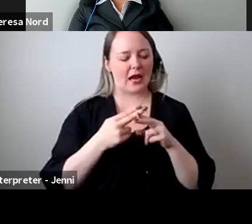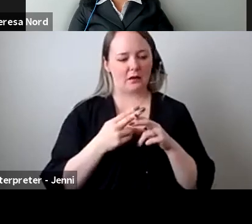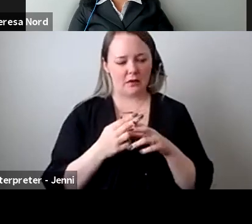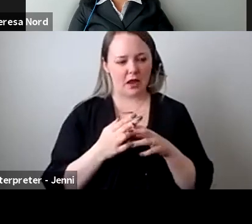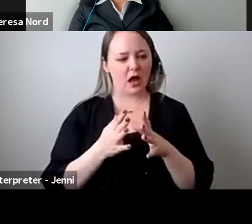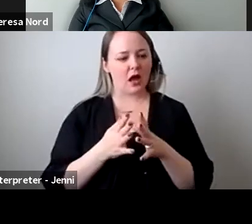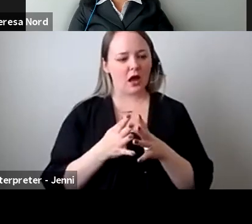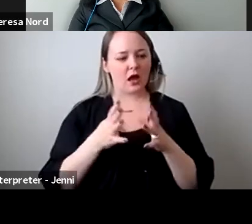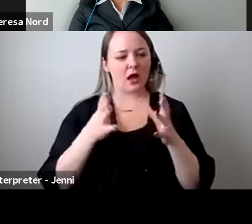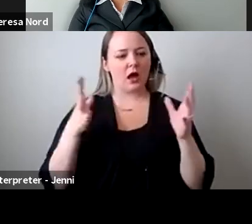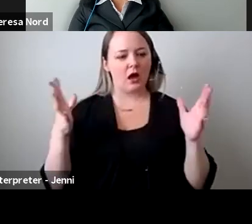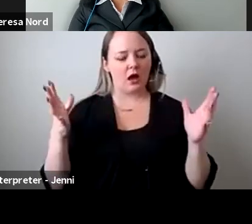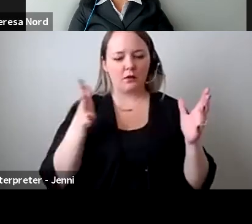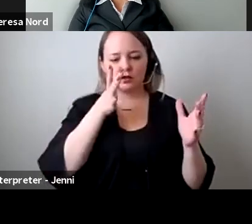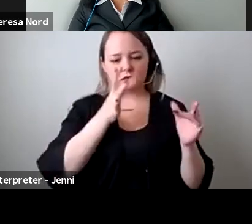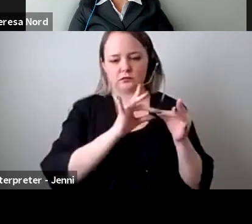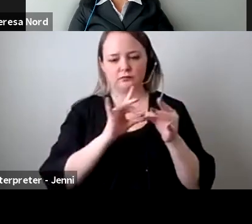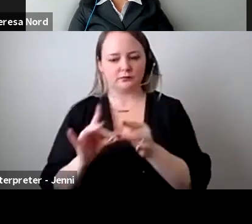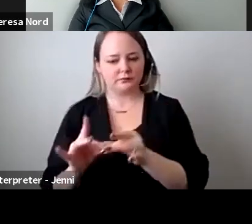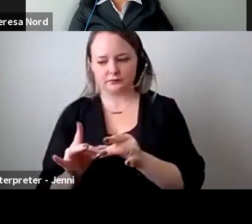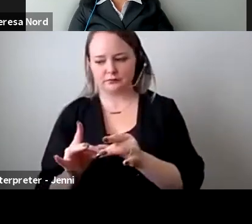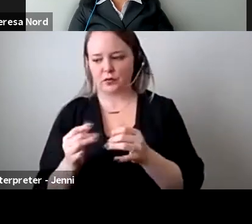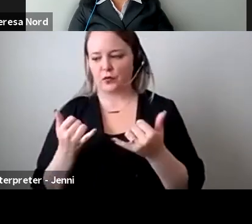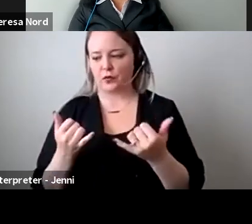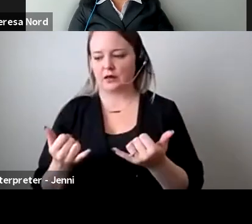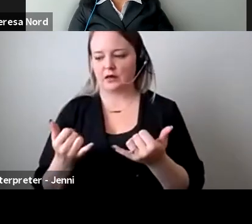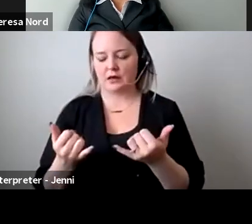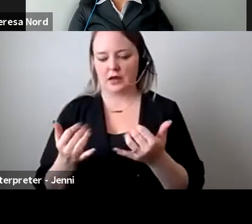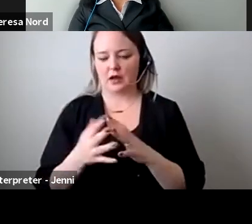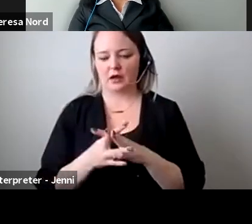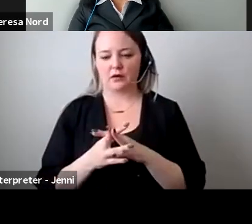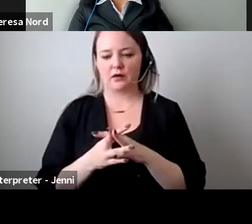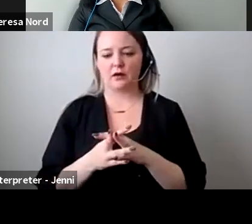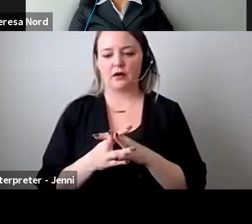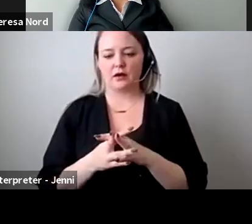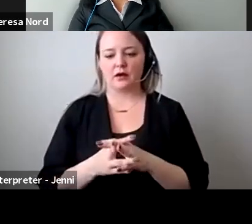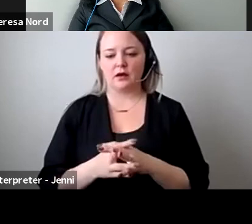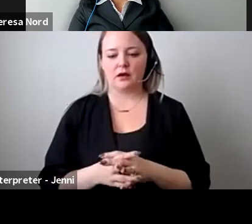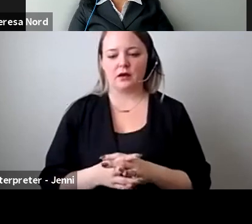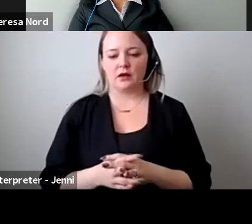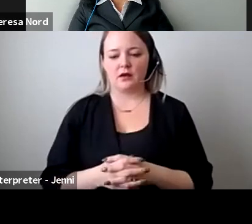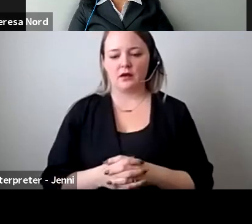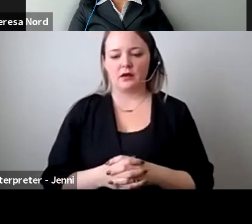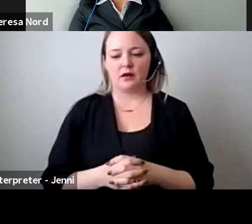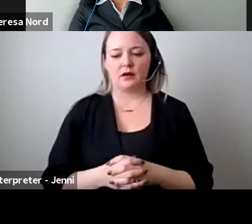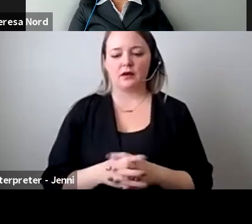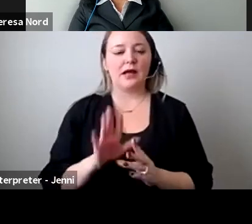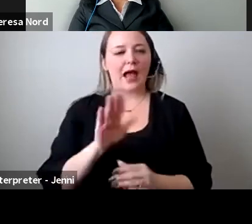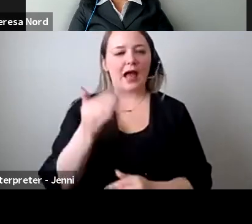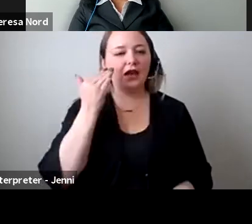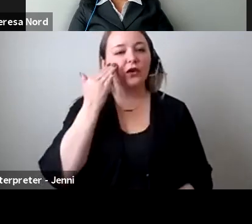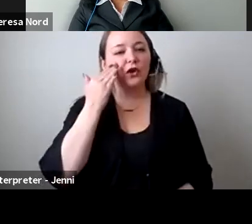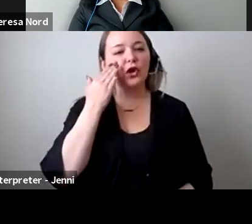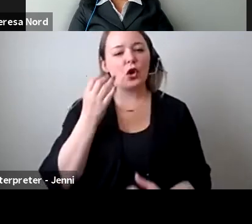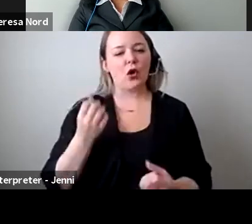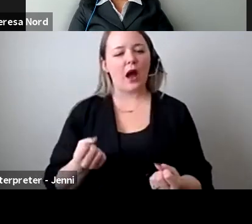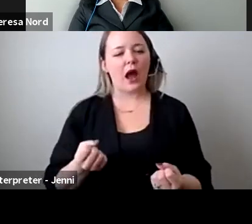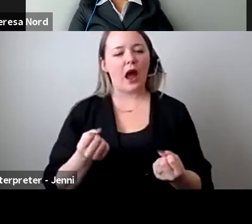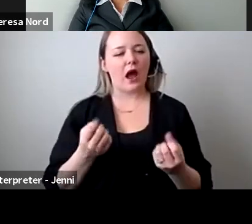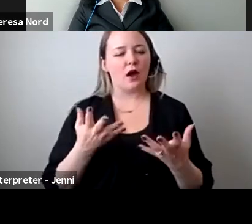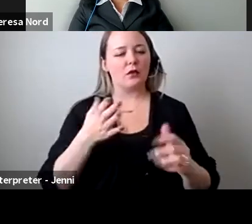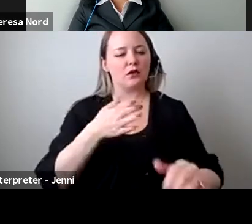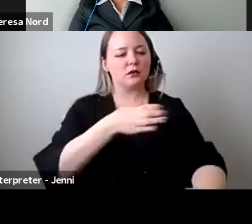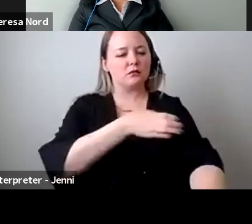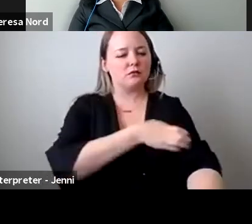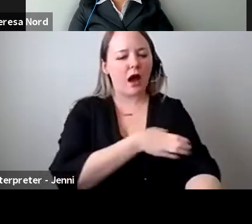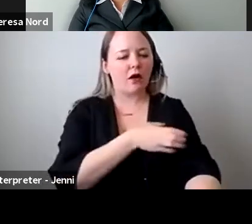And I never knew how powerful of a presence she would be in my